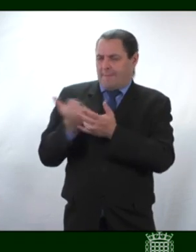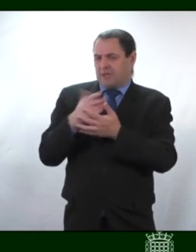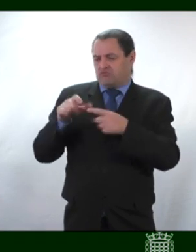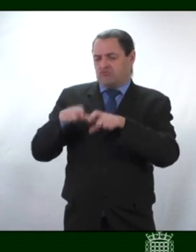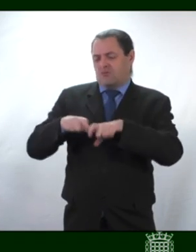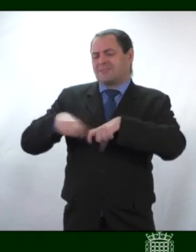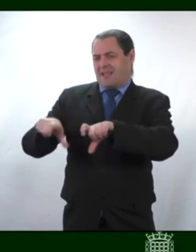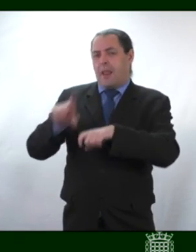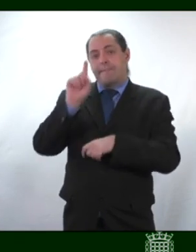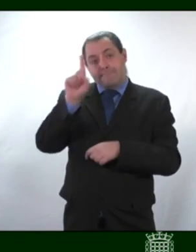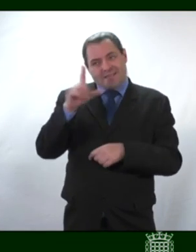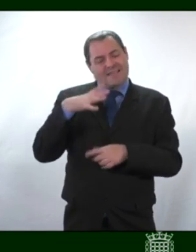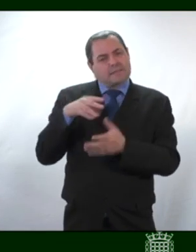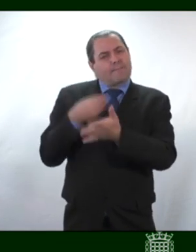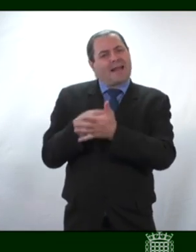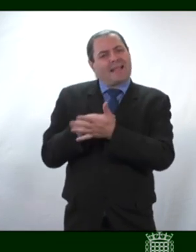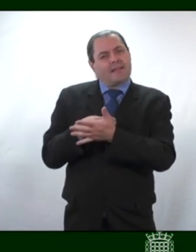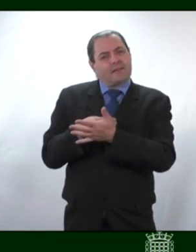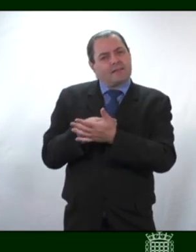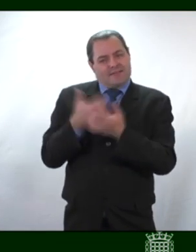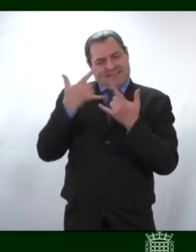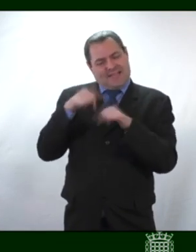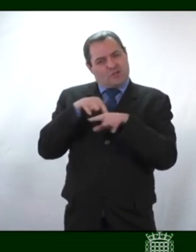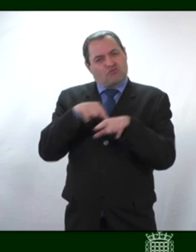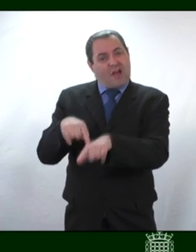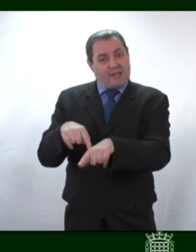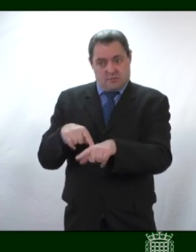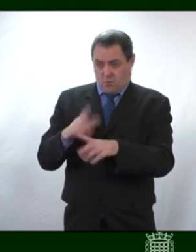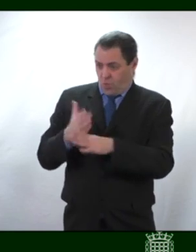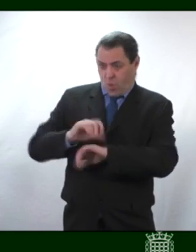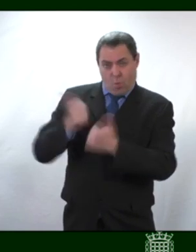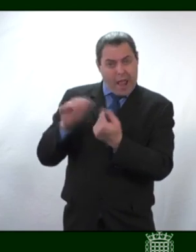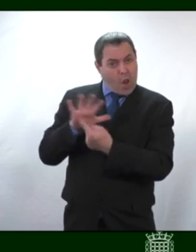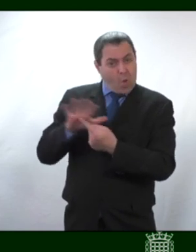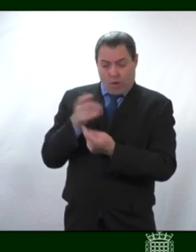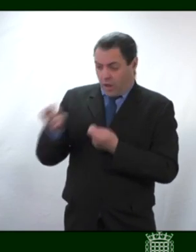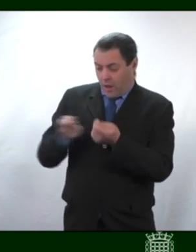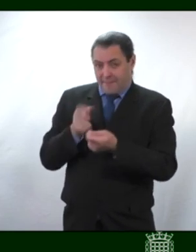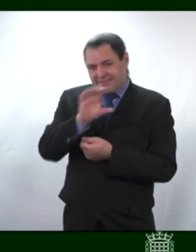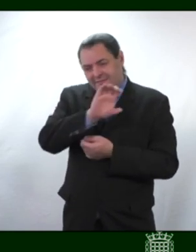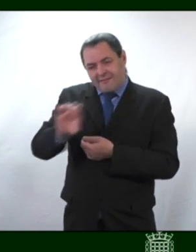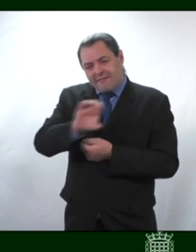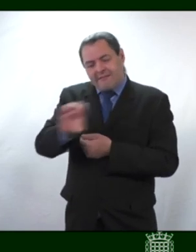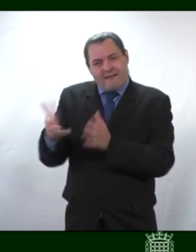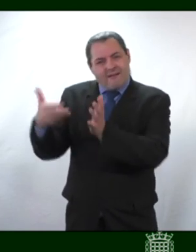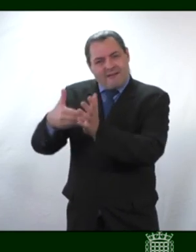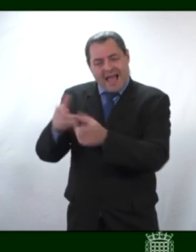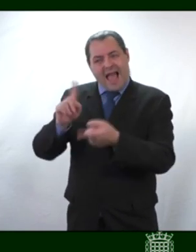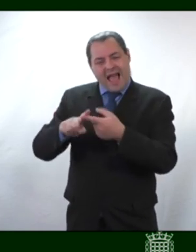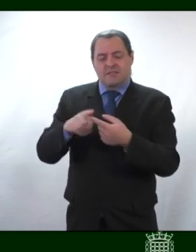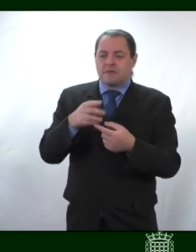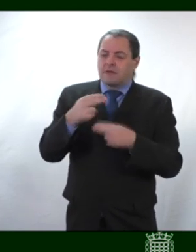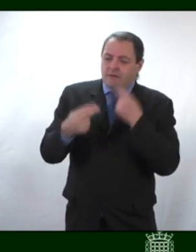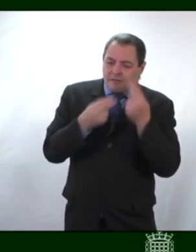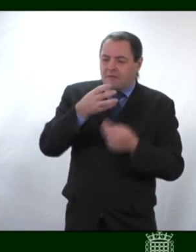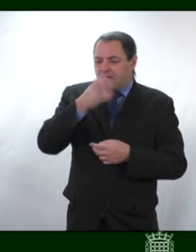and trace work already being carried out effectively locally, and financial support for our hospitality, leisure